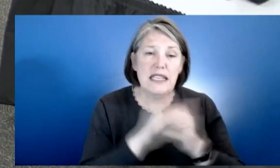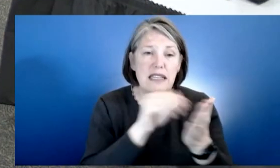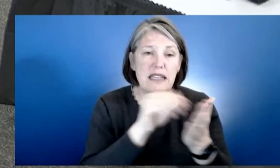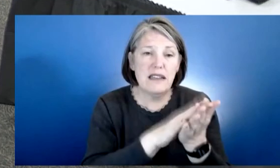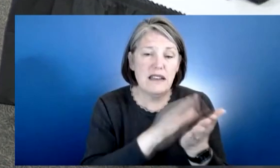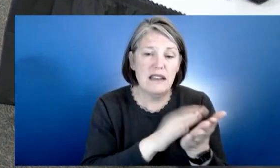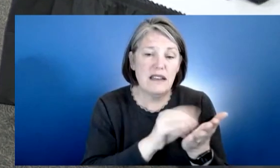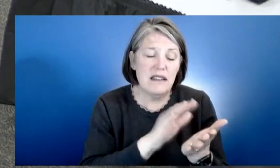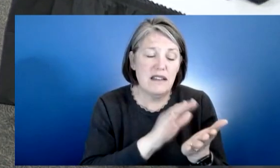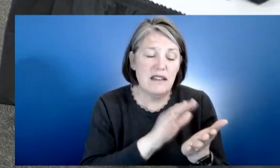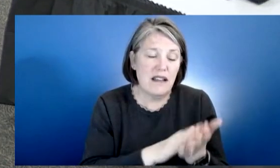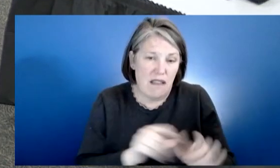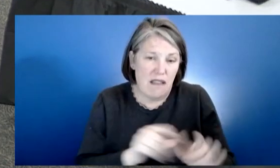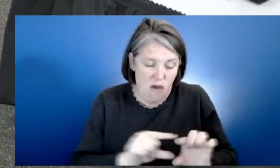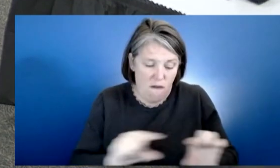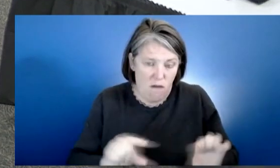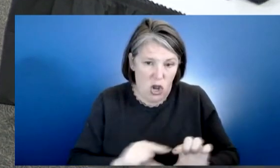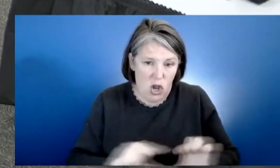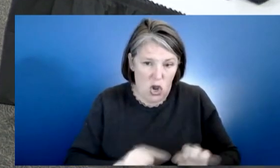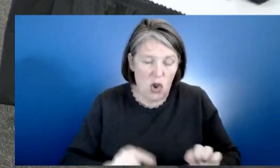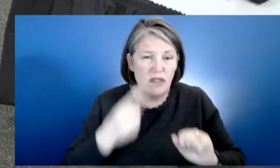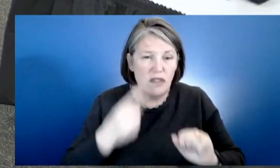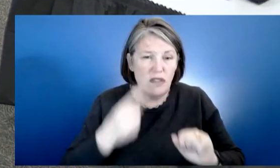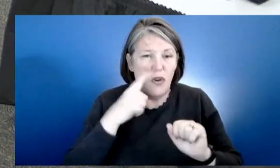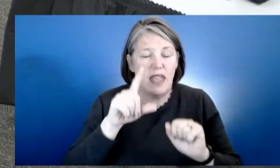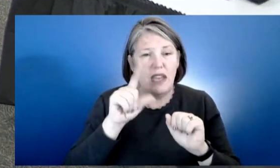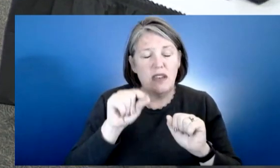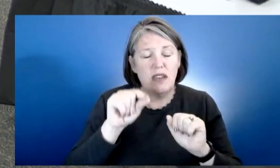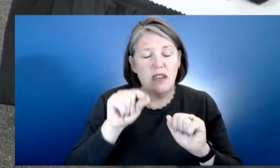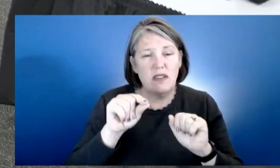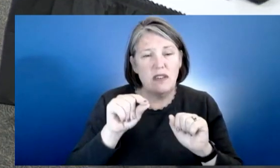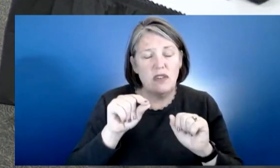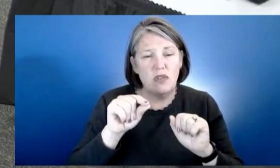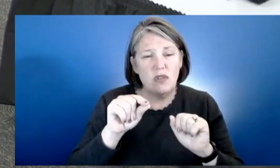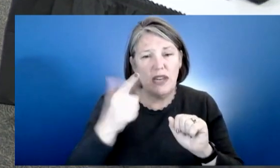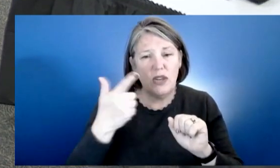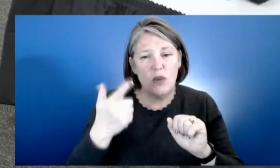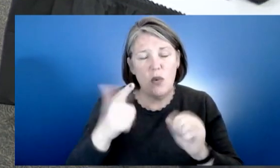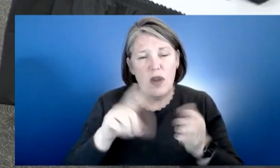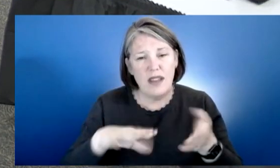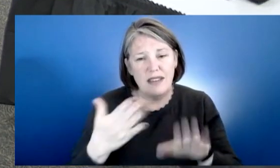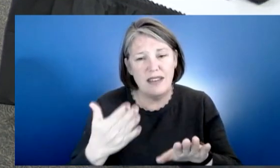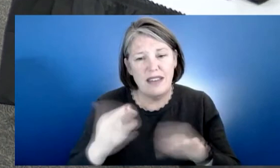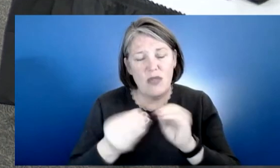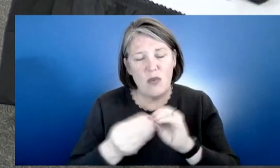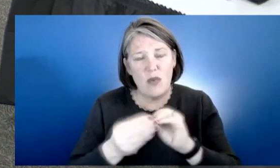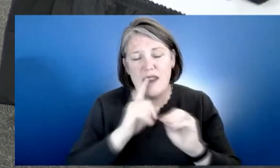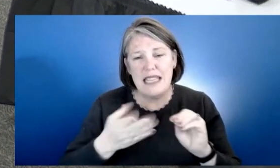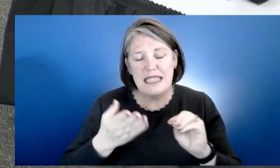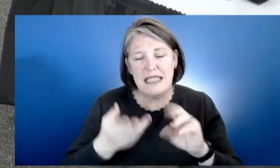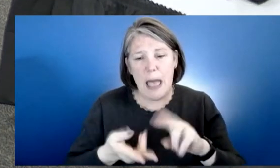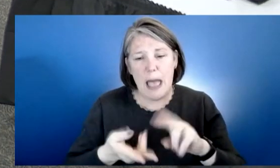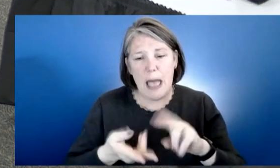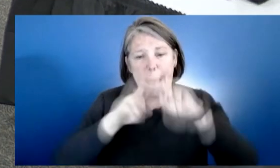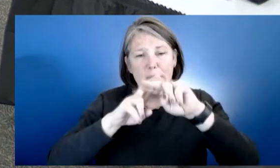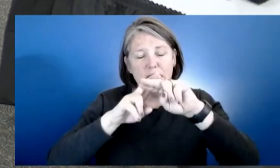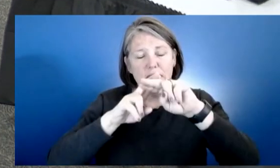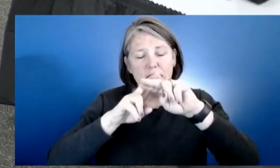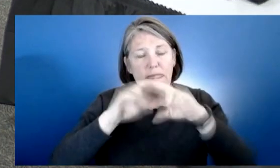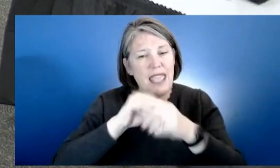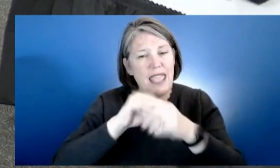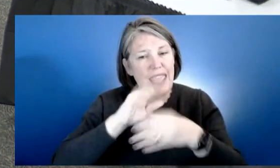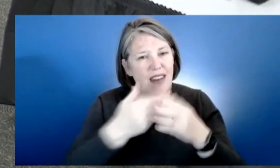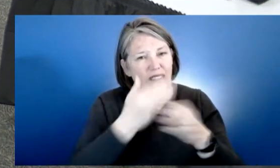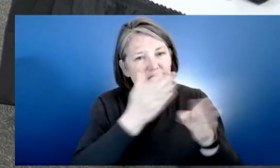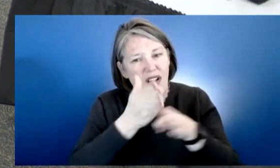the 2021 death rate is up across the board in all areas of death, all forms